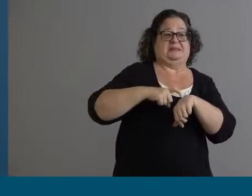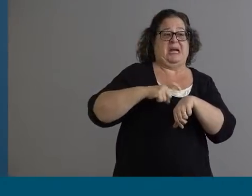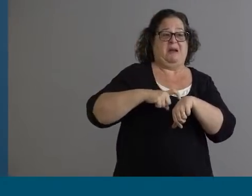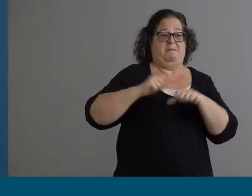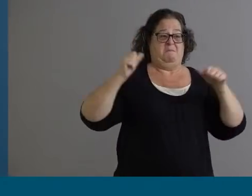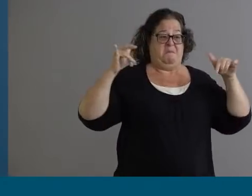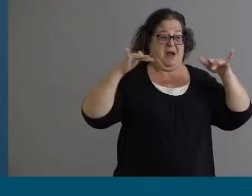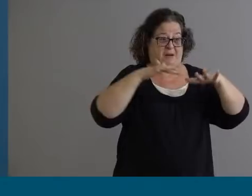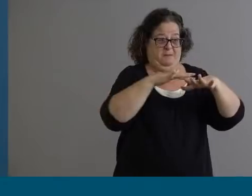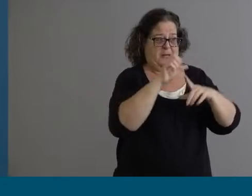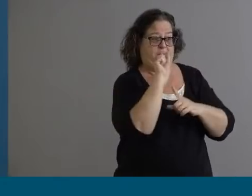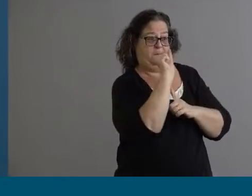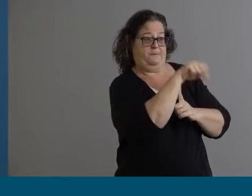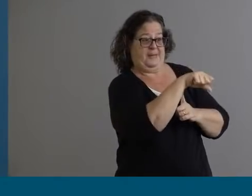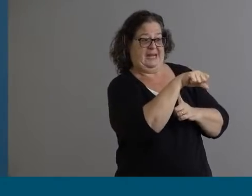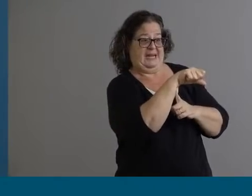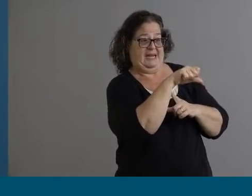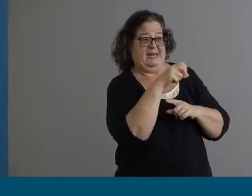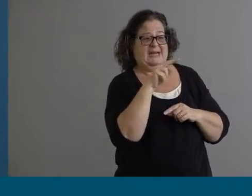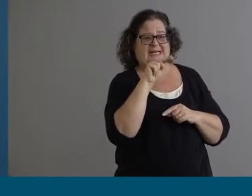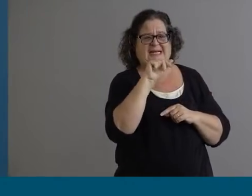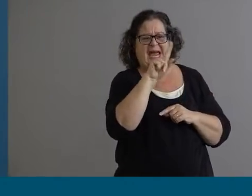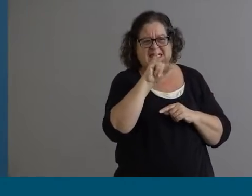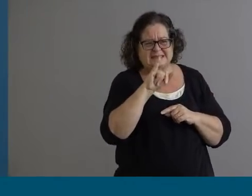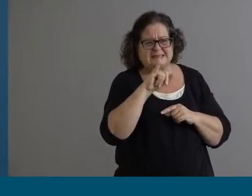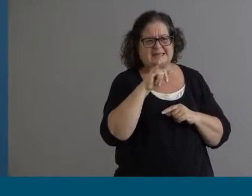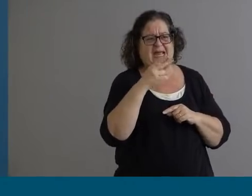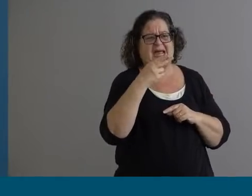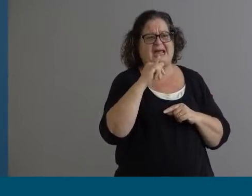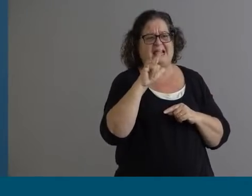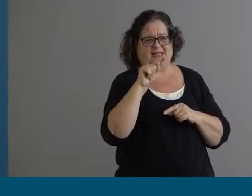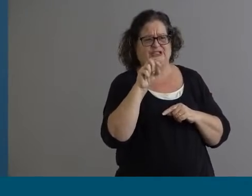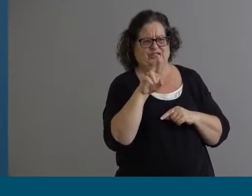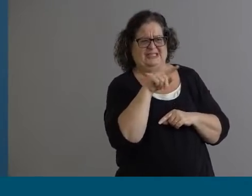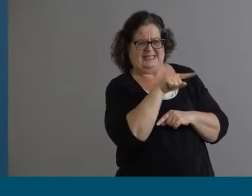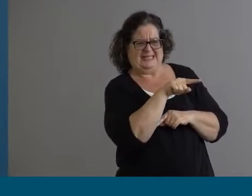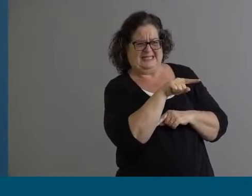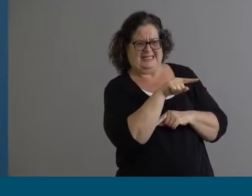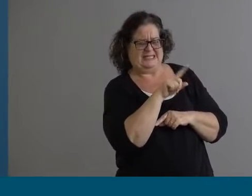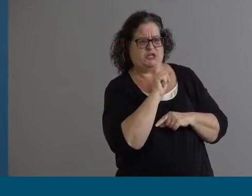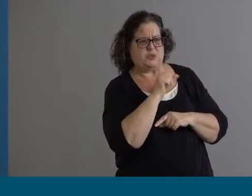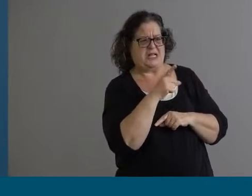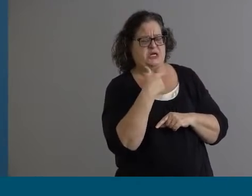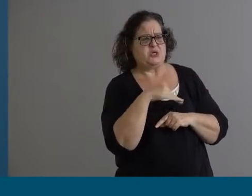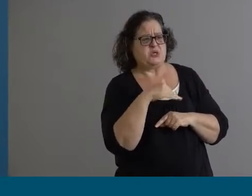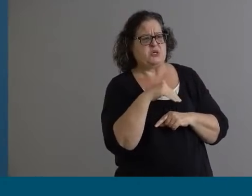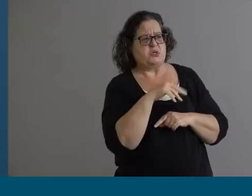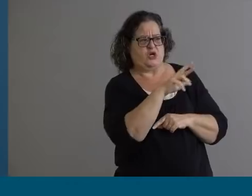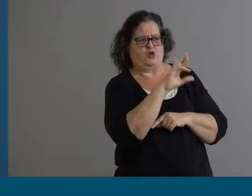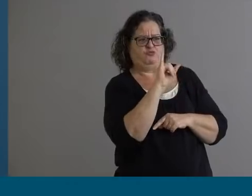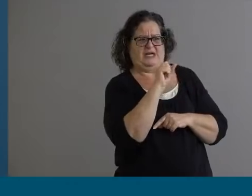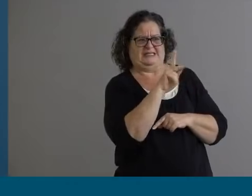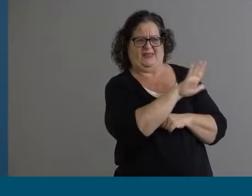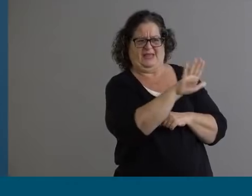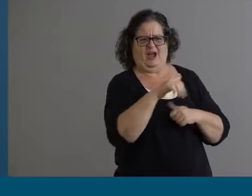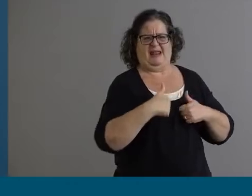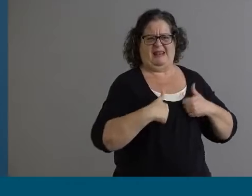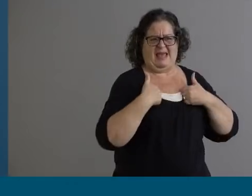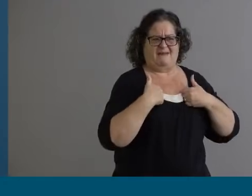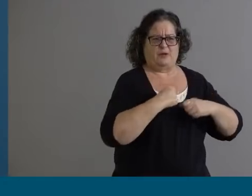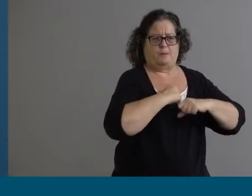on the couch and watch Netflix. Don't screw it up. So it was a momentary,